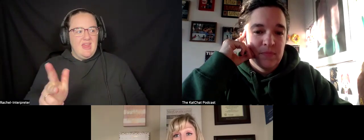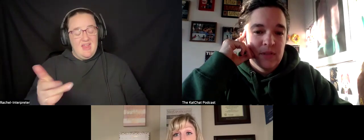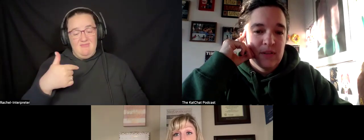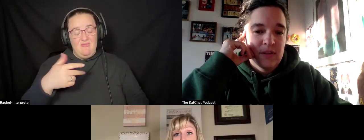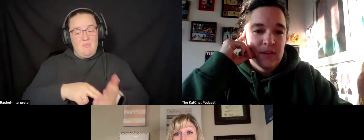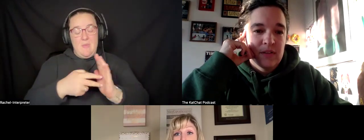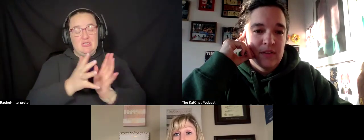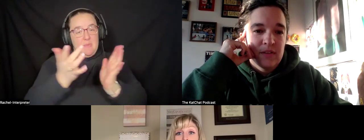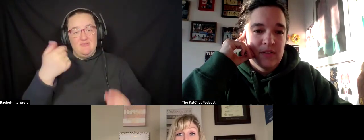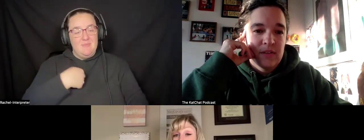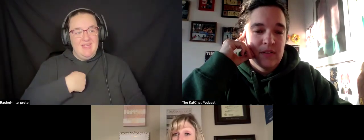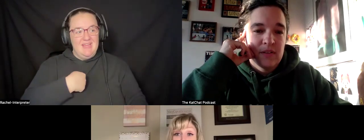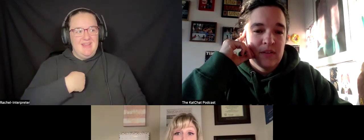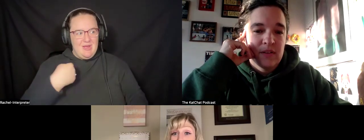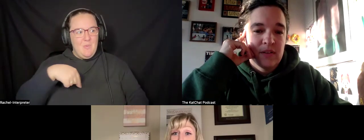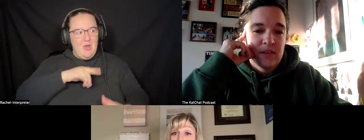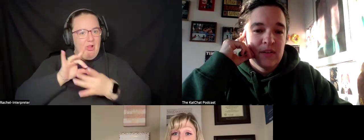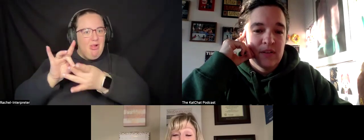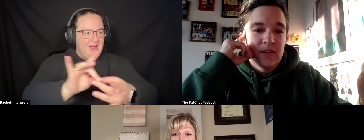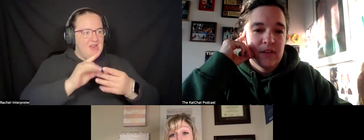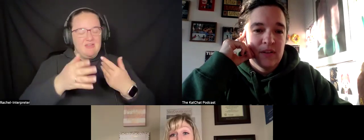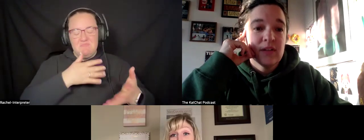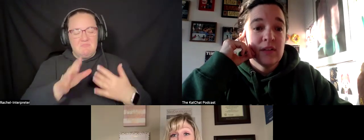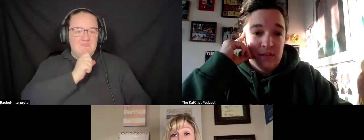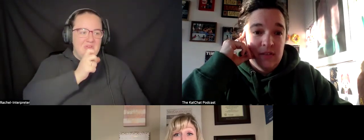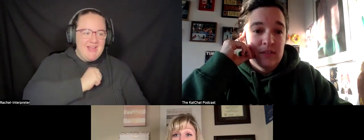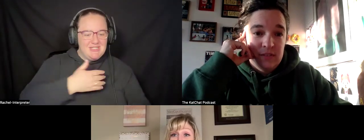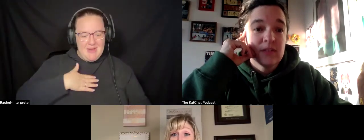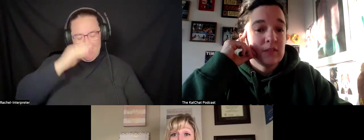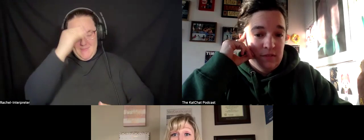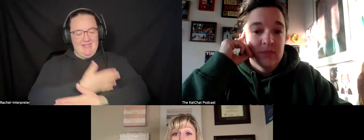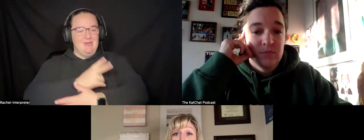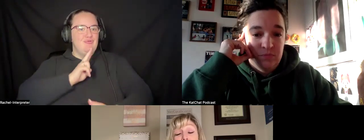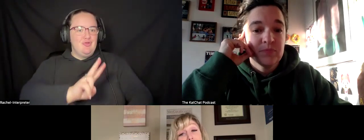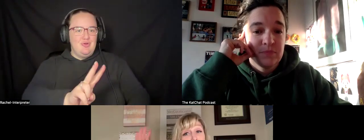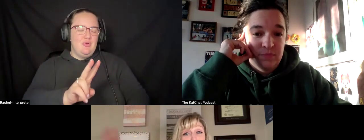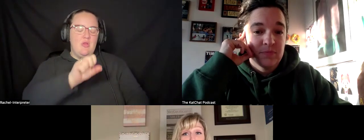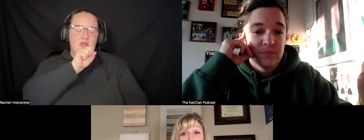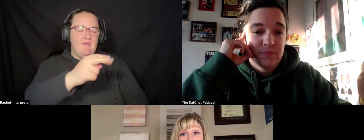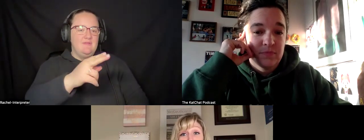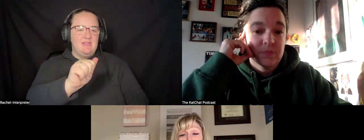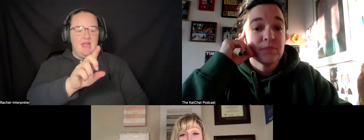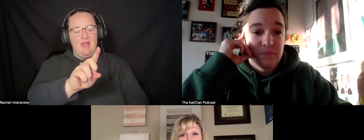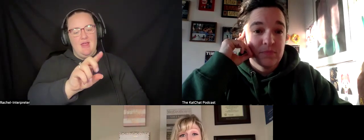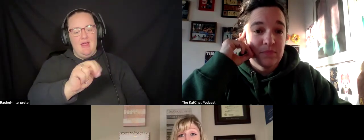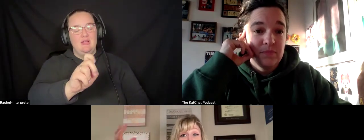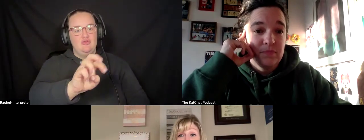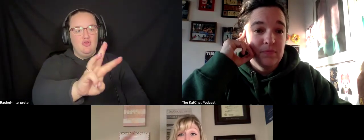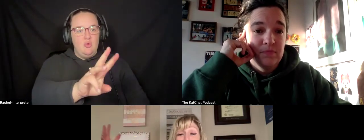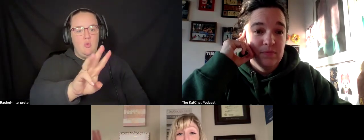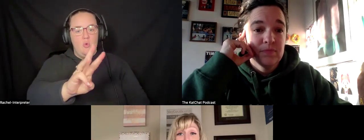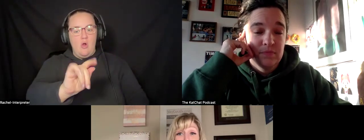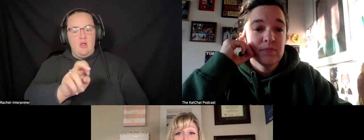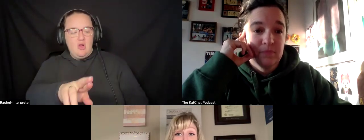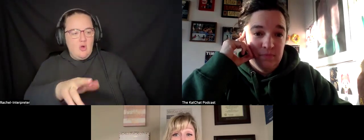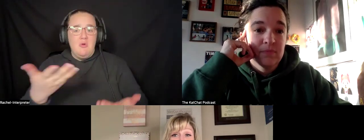and that we all connect. It doesn't matter what age you are. You can be my 2-year-old son who also loves Andrew Walker, or you can be, these